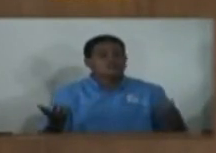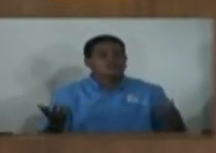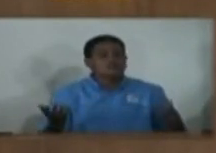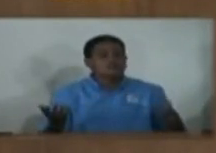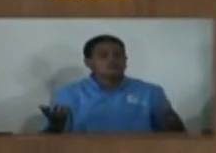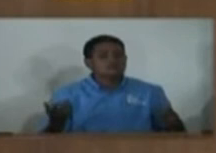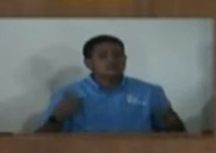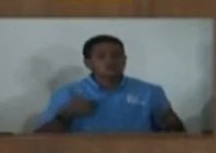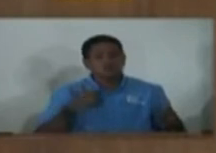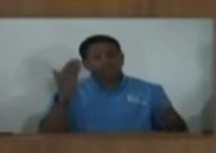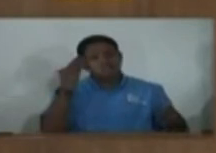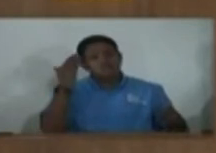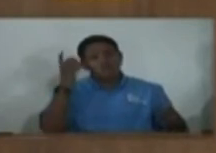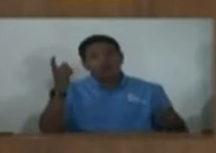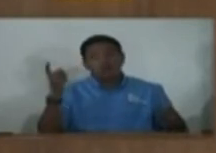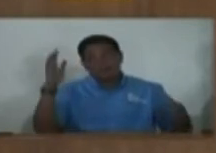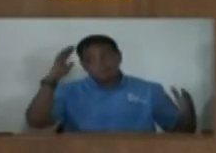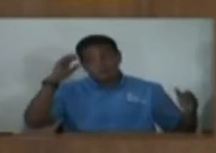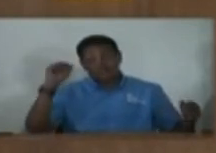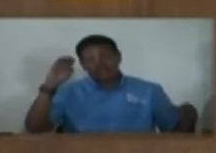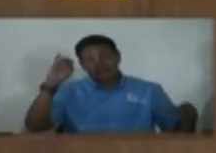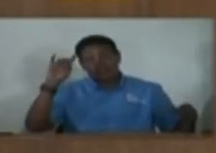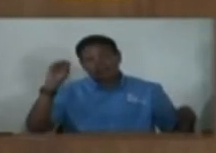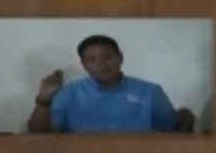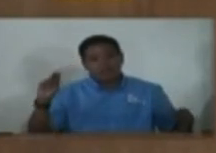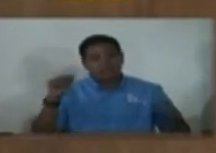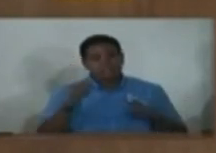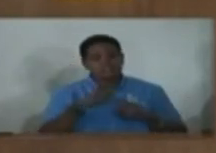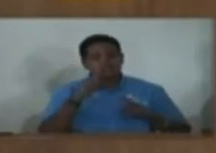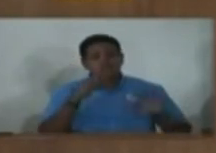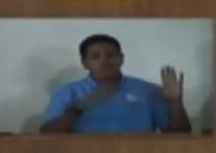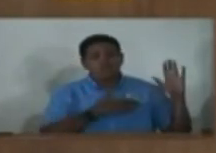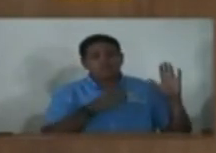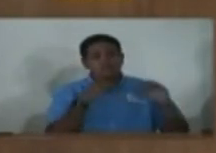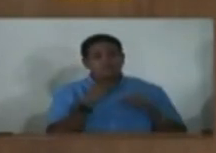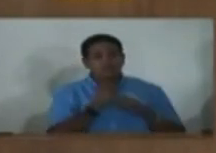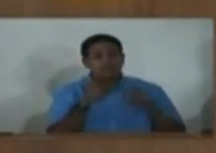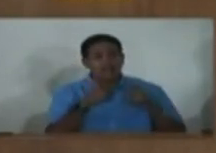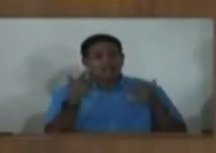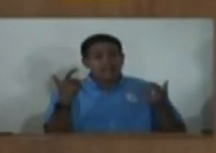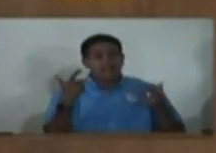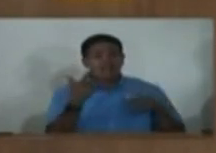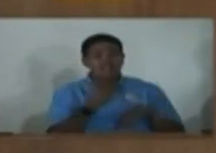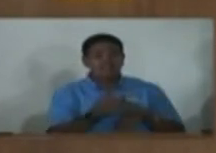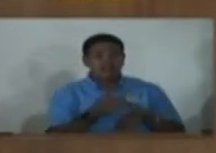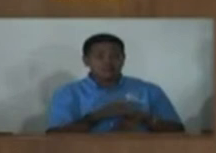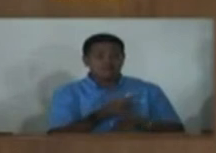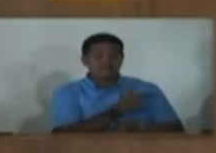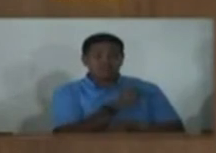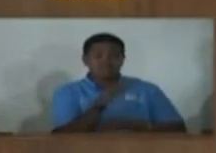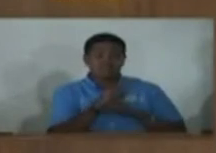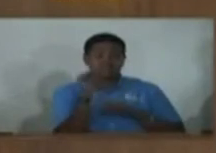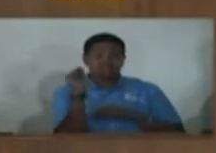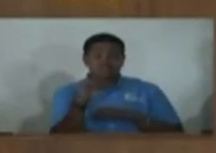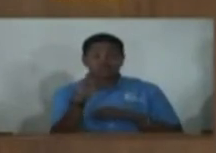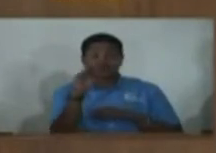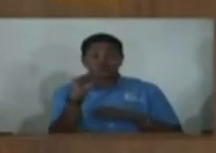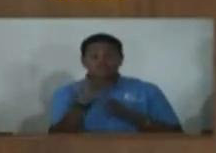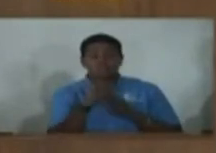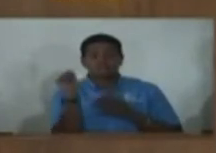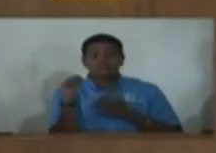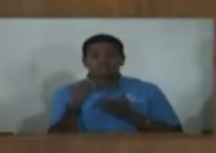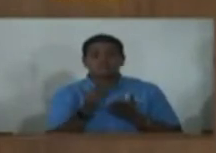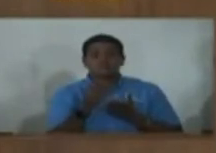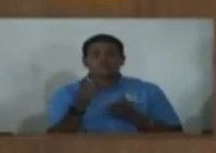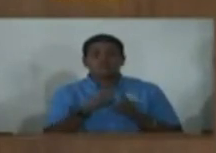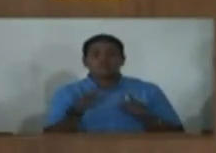and we know that President Biden has committed to making a large stock of vaccines available that the U.S. had procured but